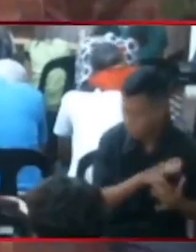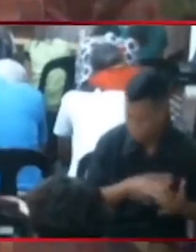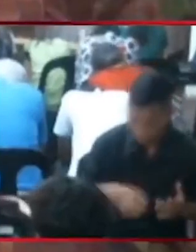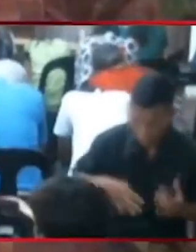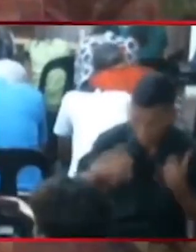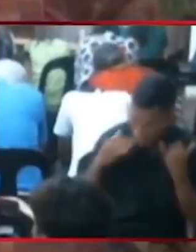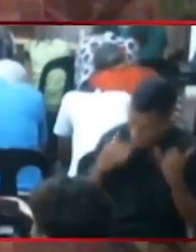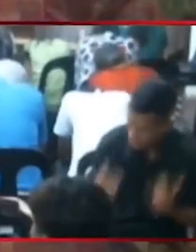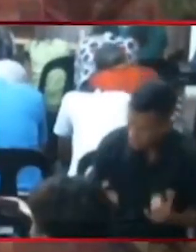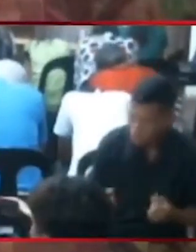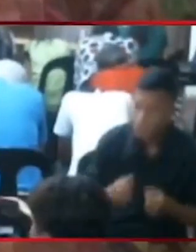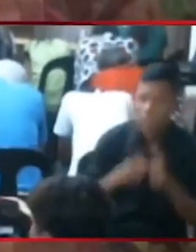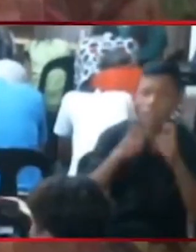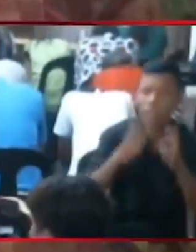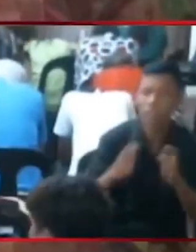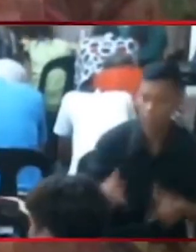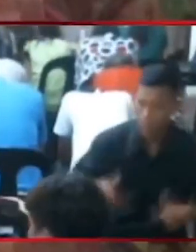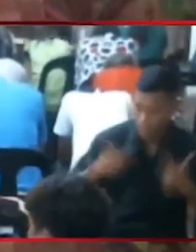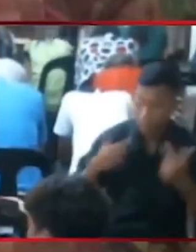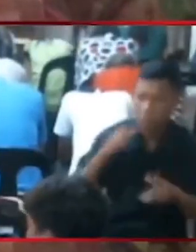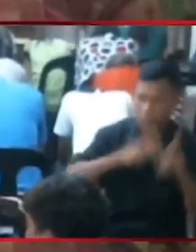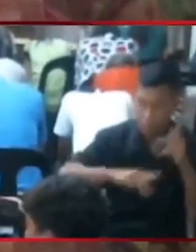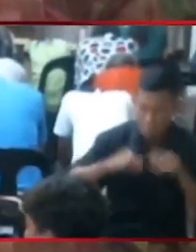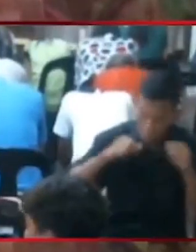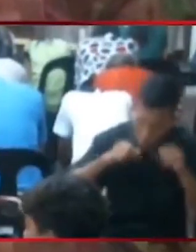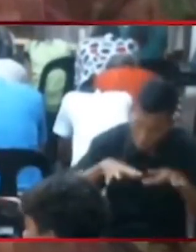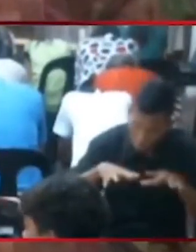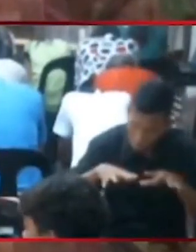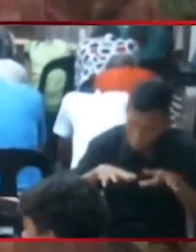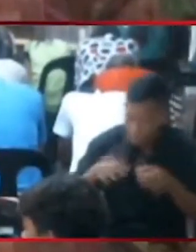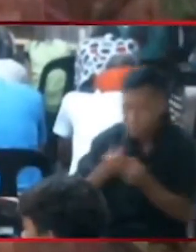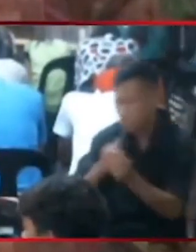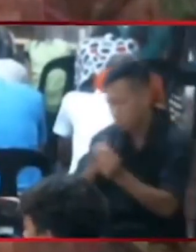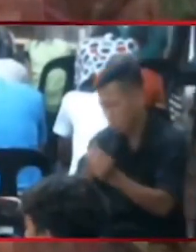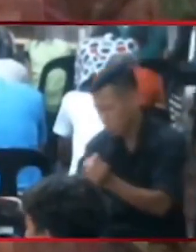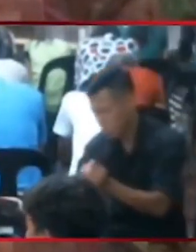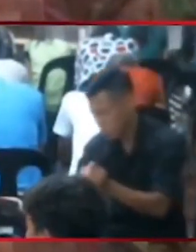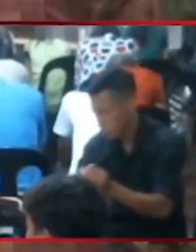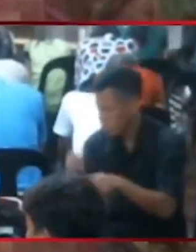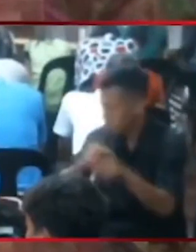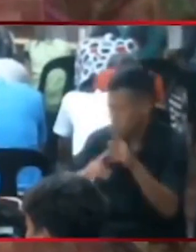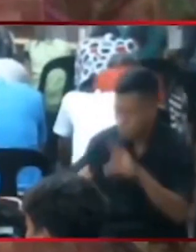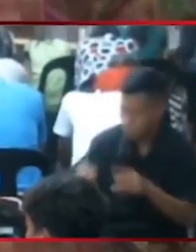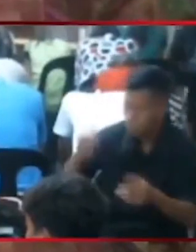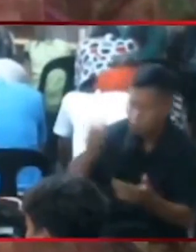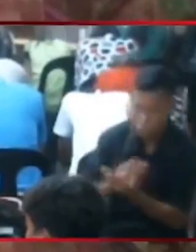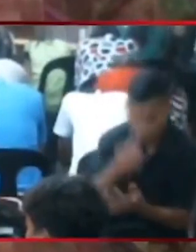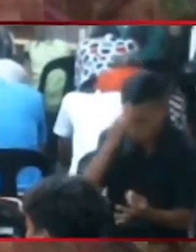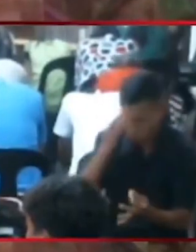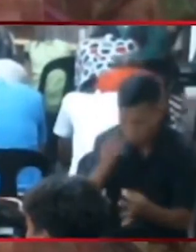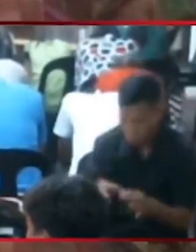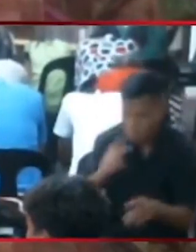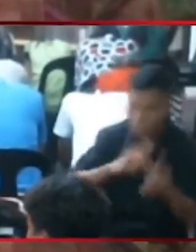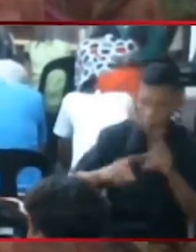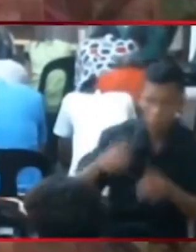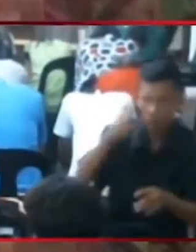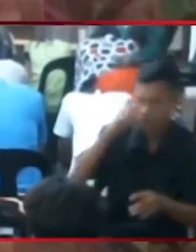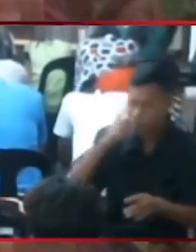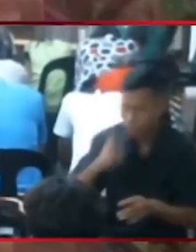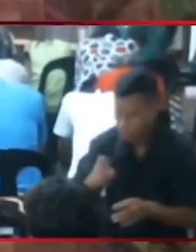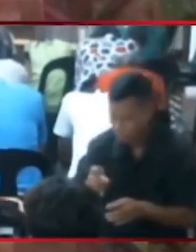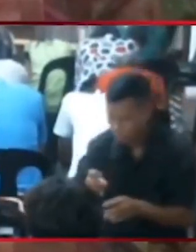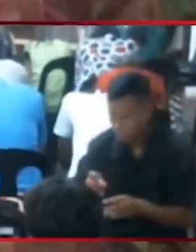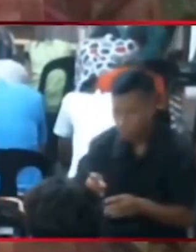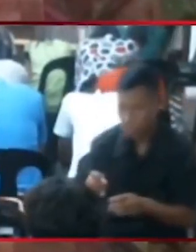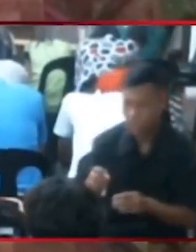you. People that are lost, people that are backslidden, people that are new in the faith, people that are aged in the faith,